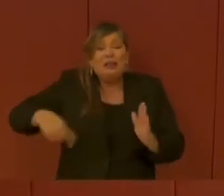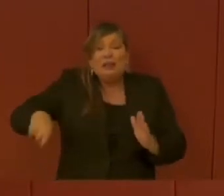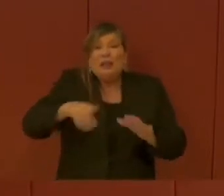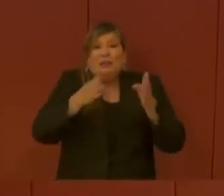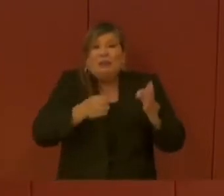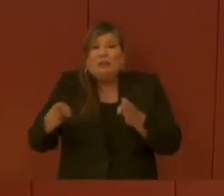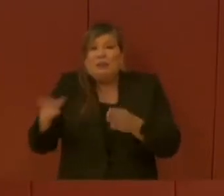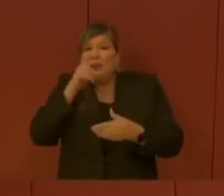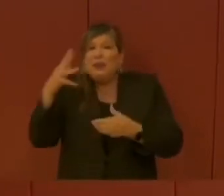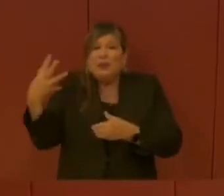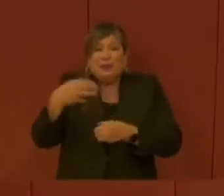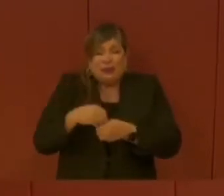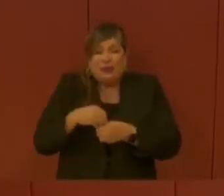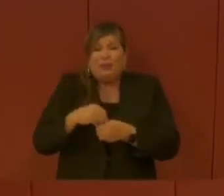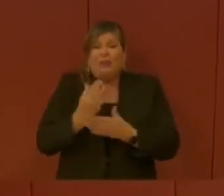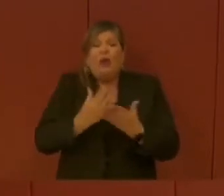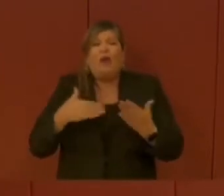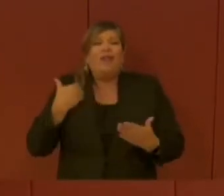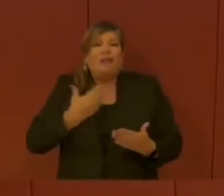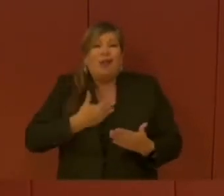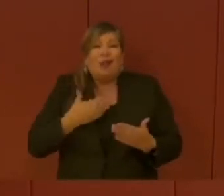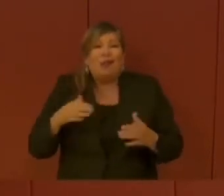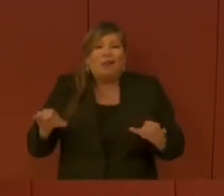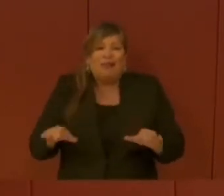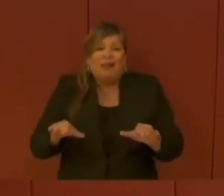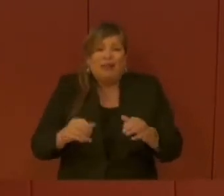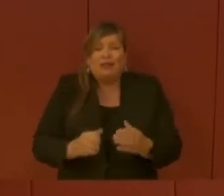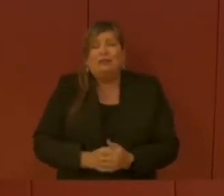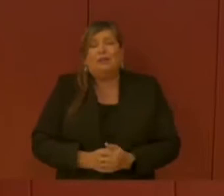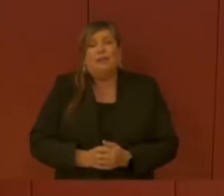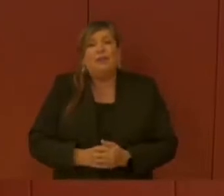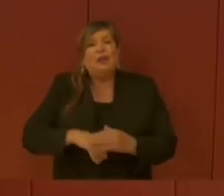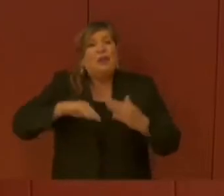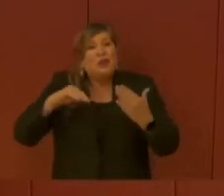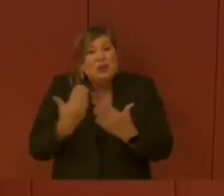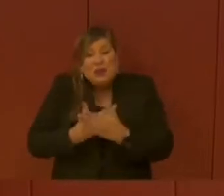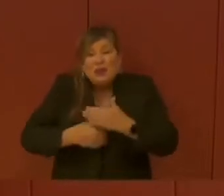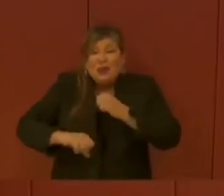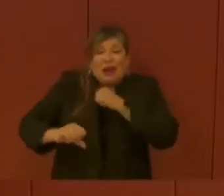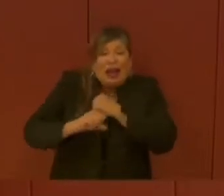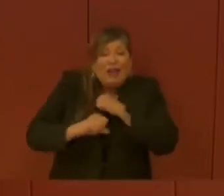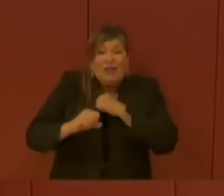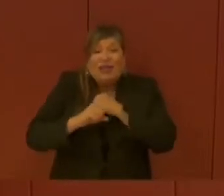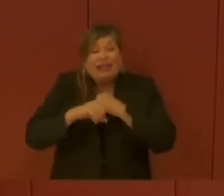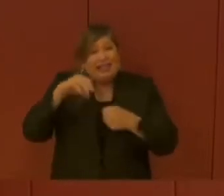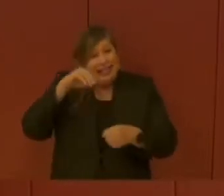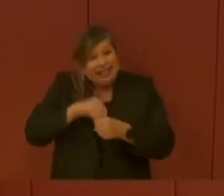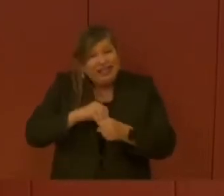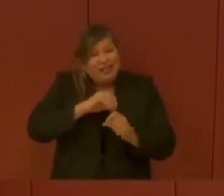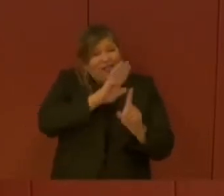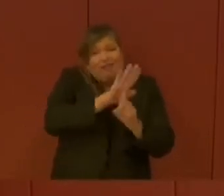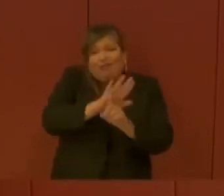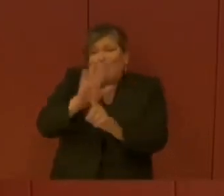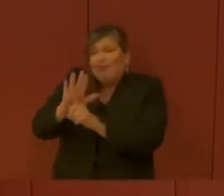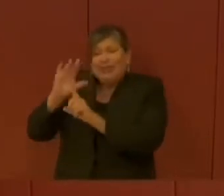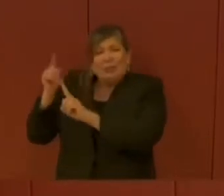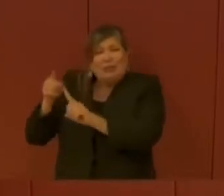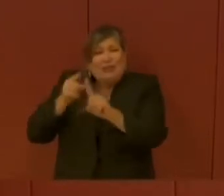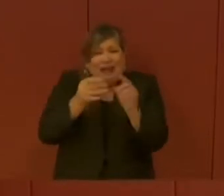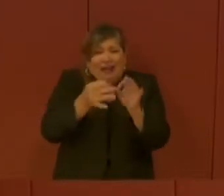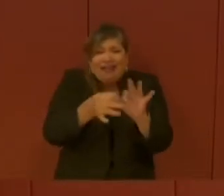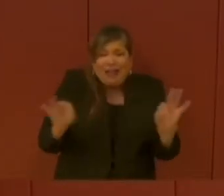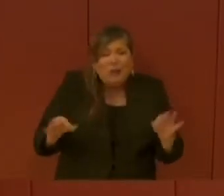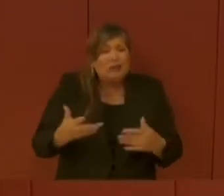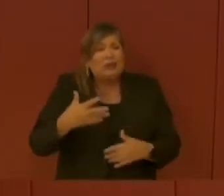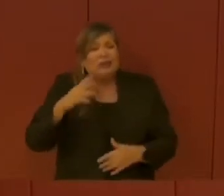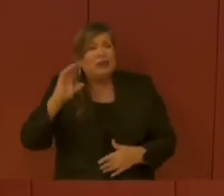program and part of our efforts. New PSA programs in language that we put out in radio, in TV, ethnic